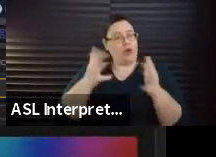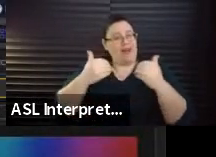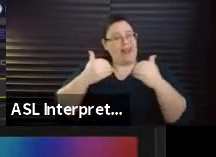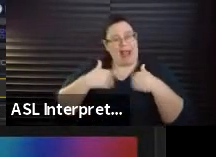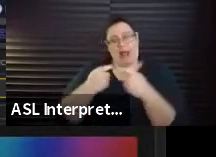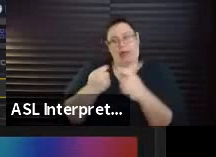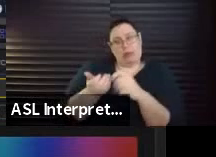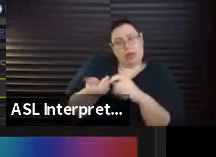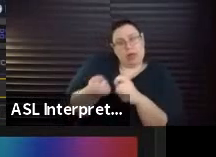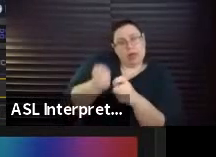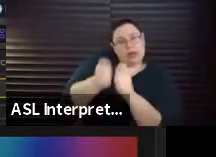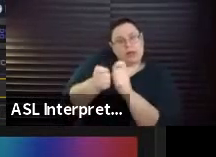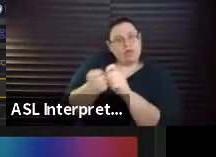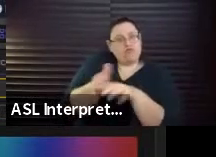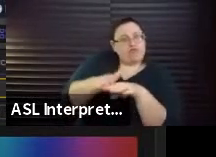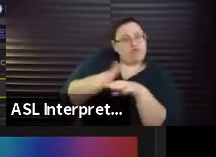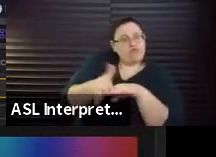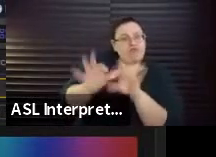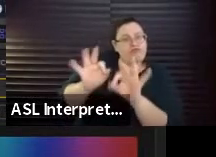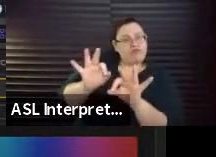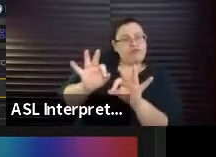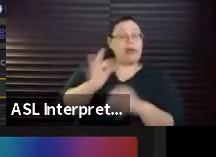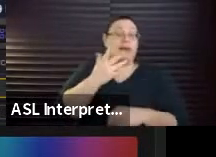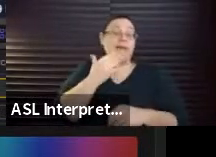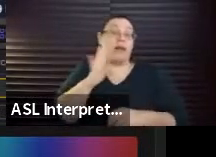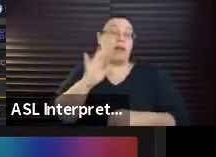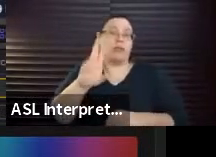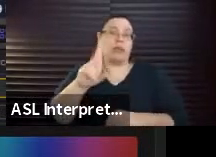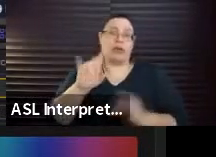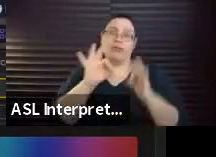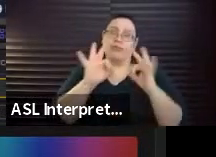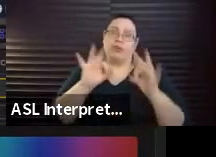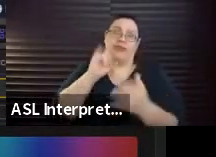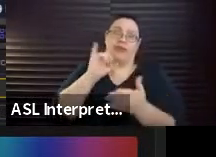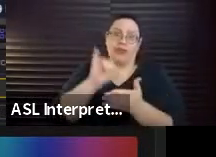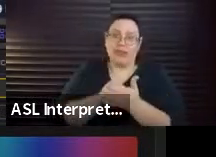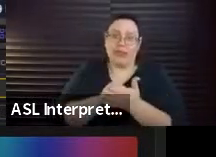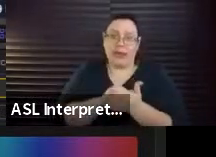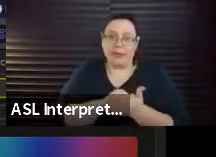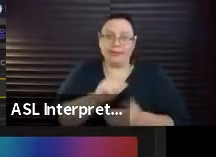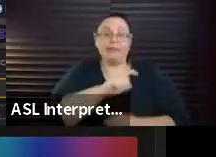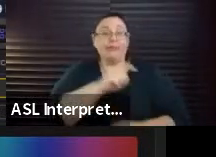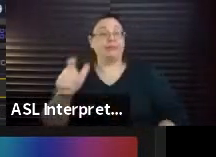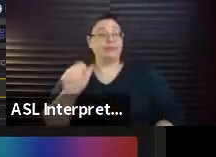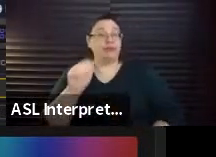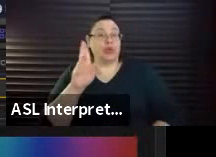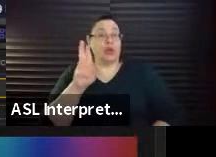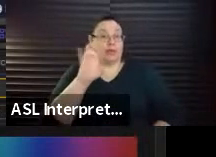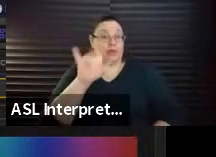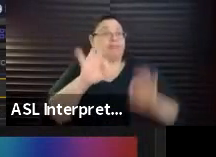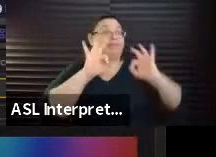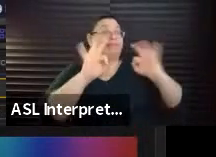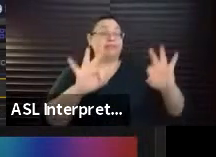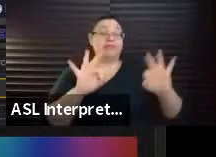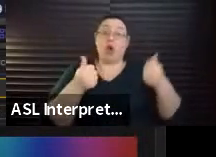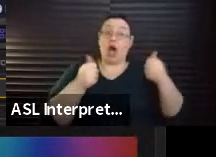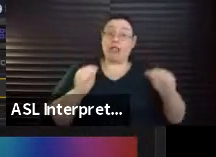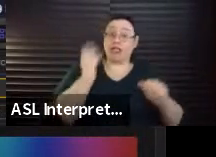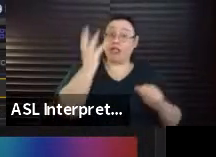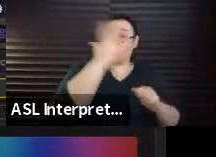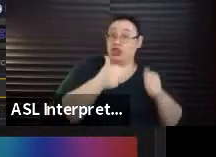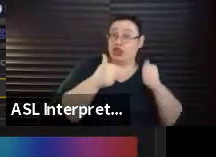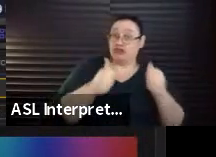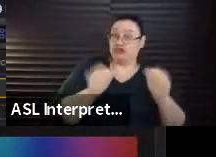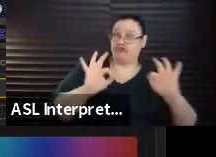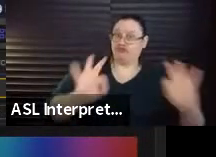best way possible. And using the color board is the best way to do that. So now we have our audition looking really good, but we want to make sure it's